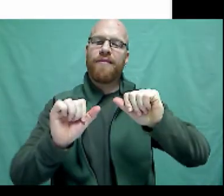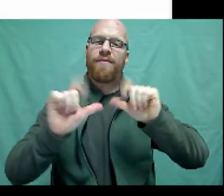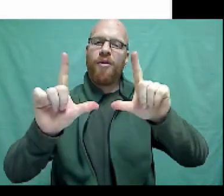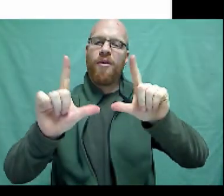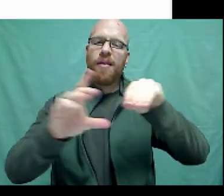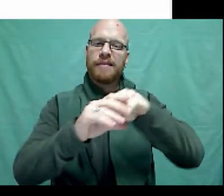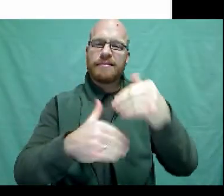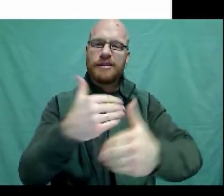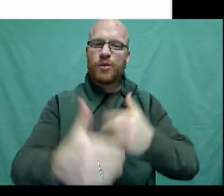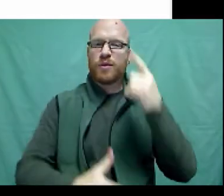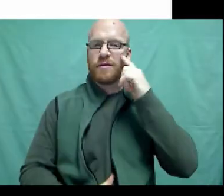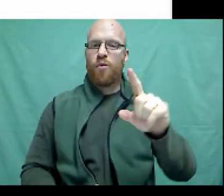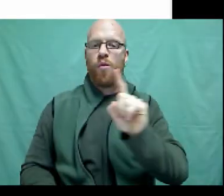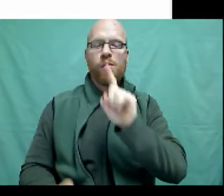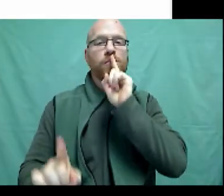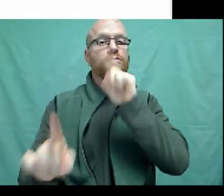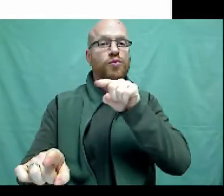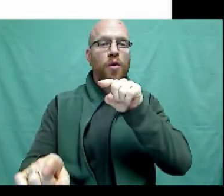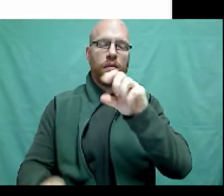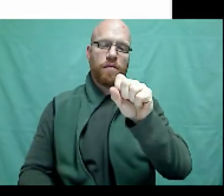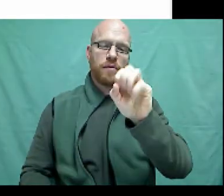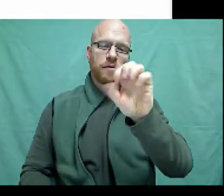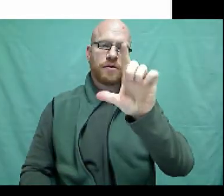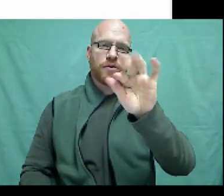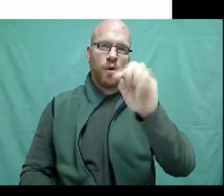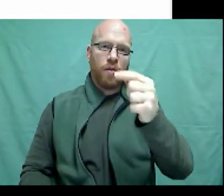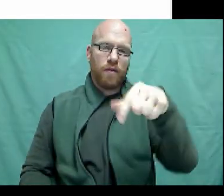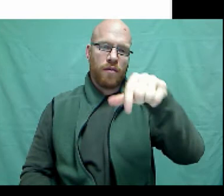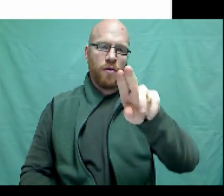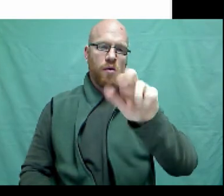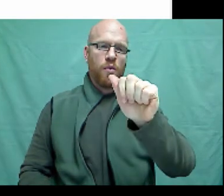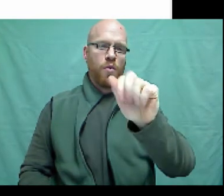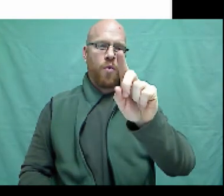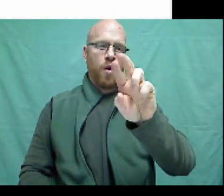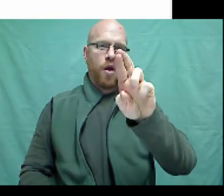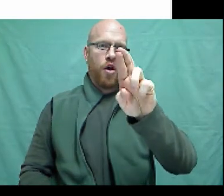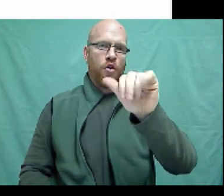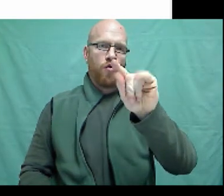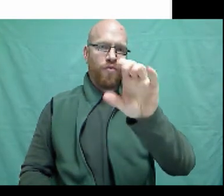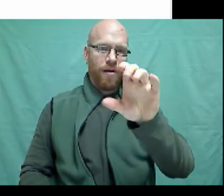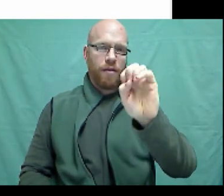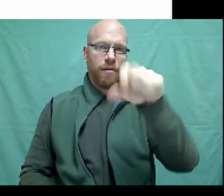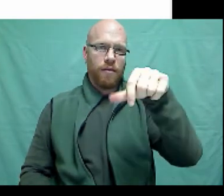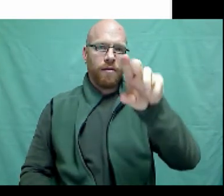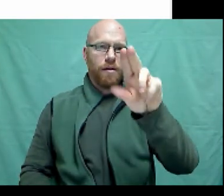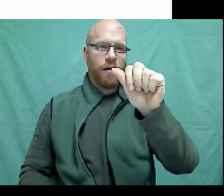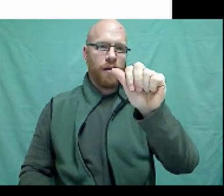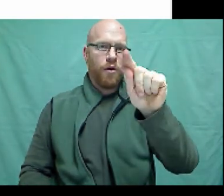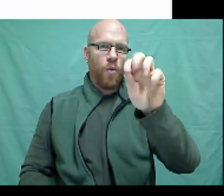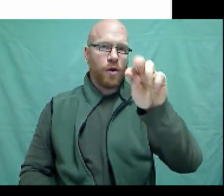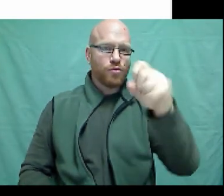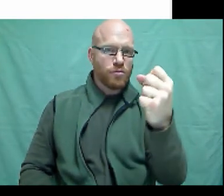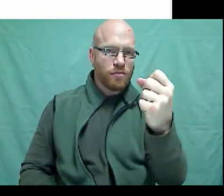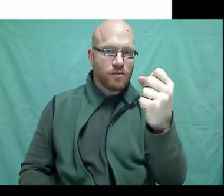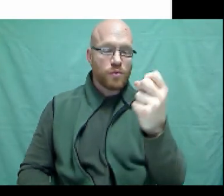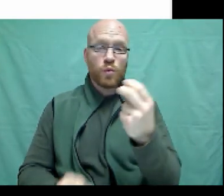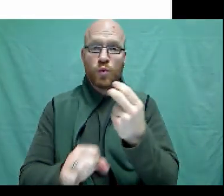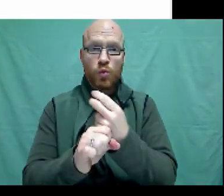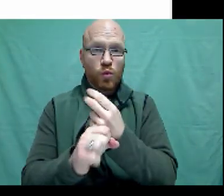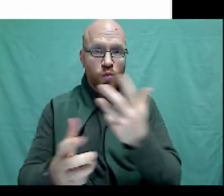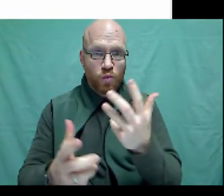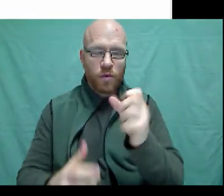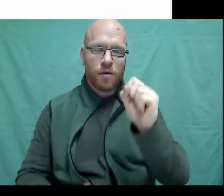Well, hello. Today in this second vlog in the sequence for solving quadratic equations